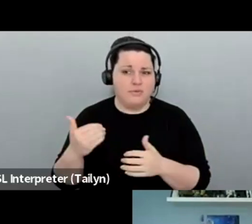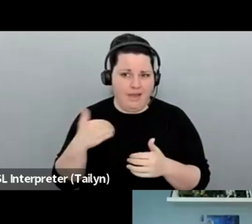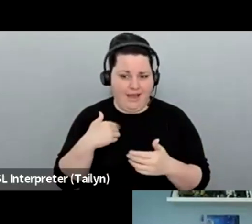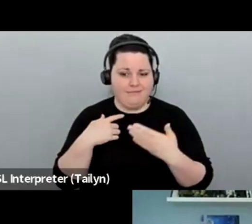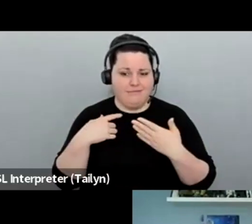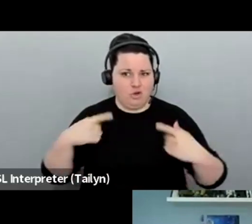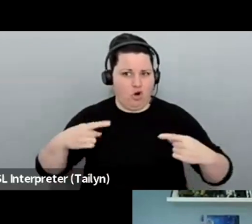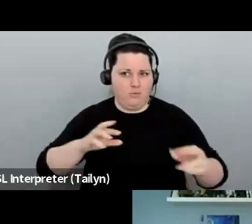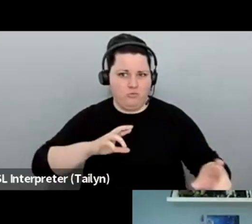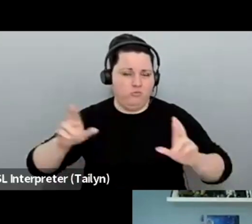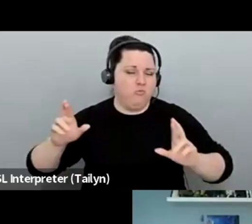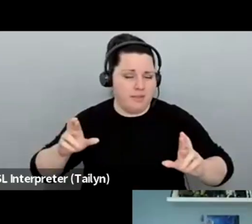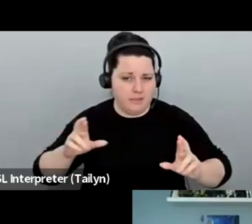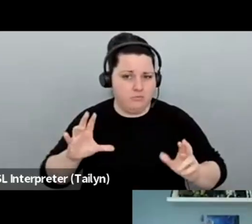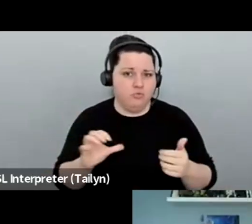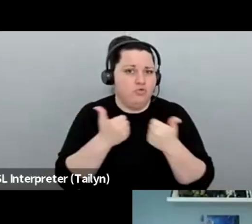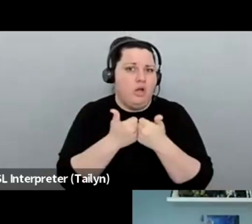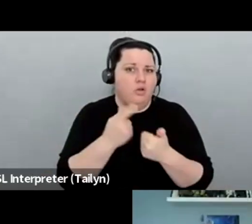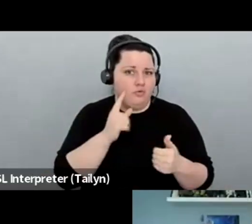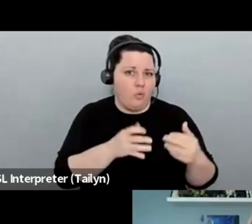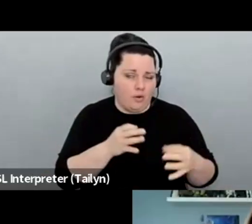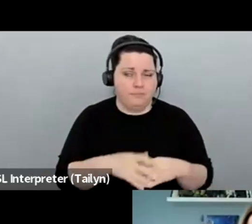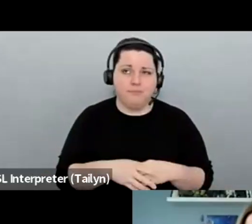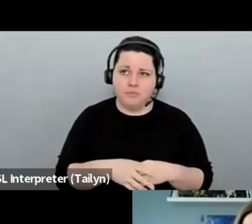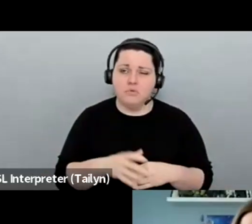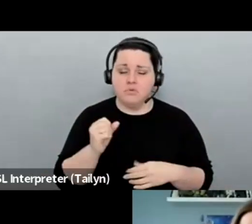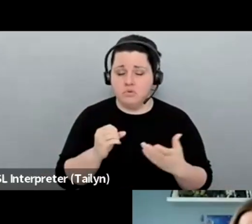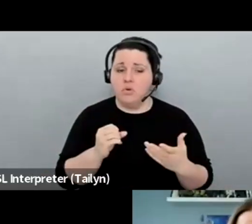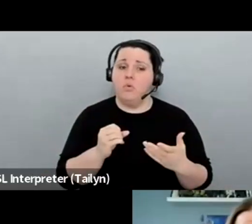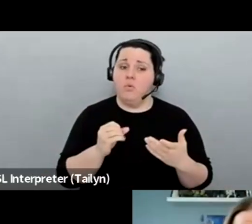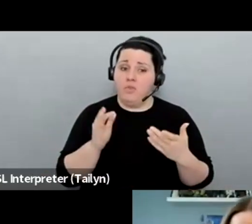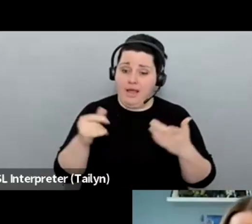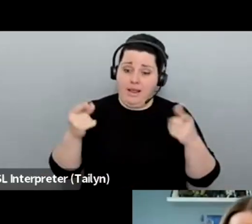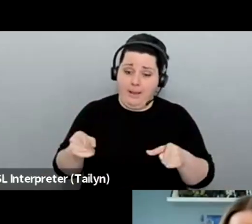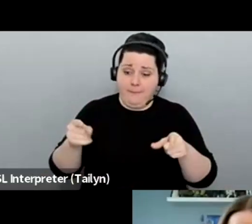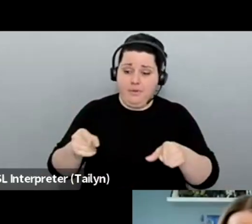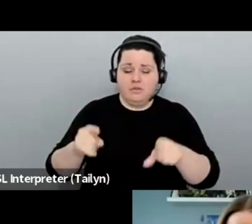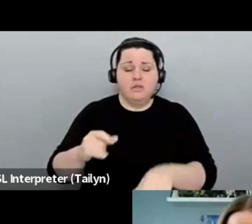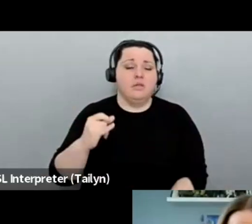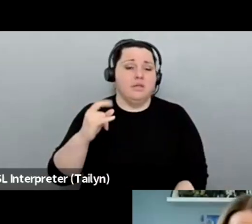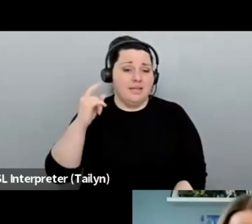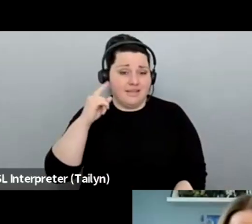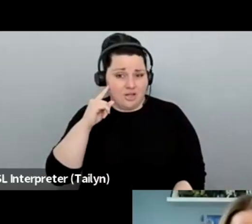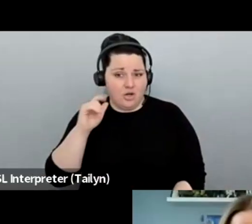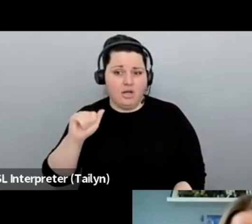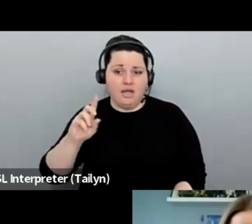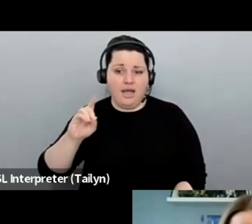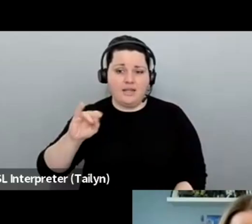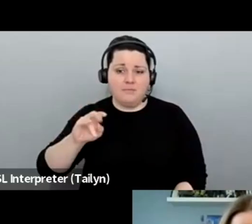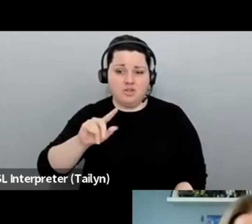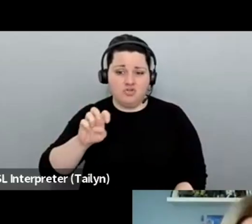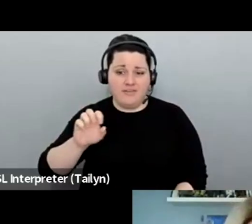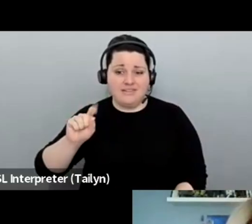to go and challenge it in court. So as those things play out, if you hear like administrative stay or temporary restraining